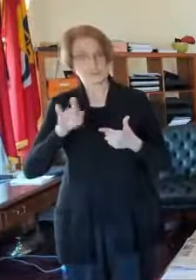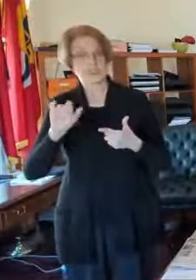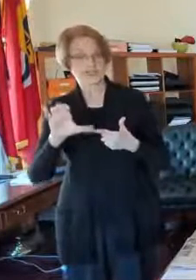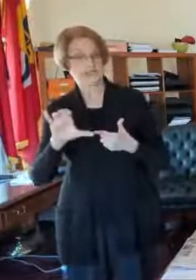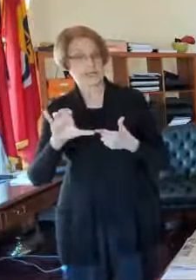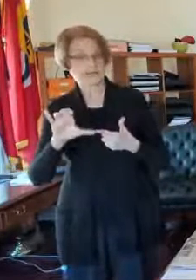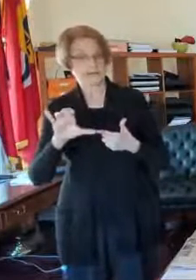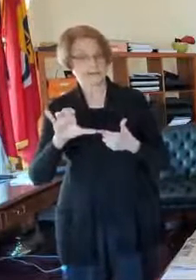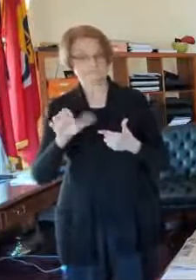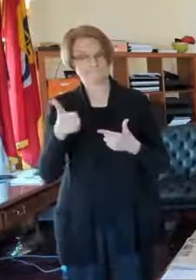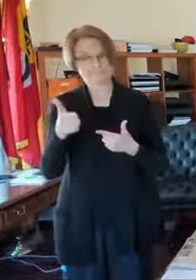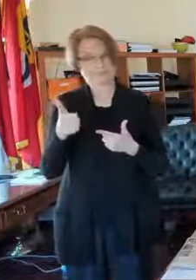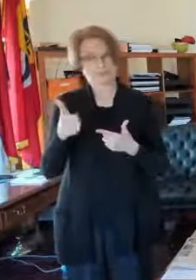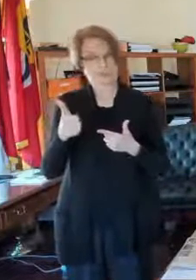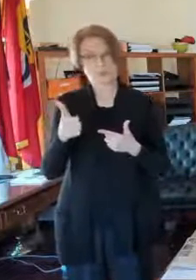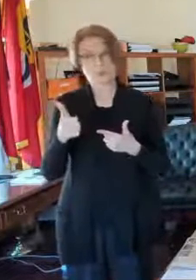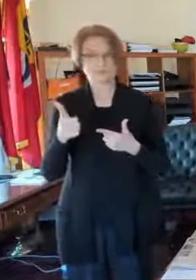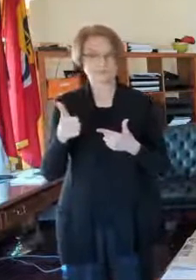been